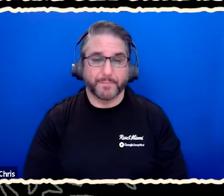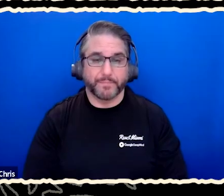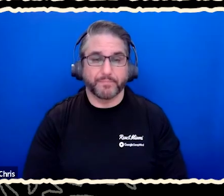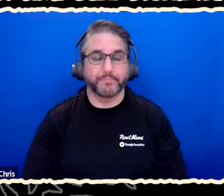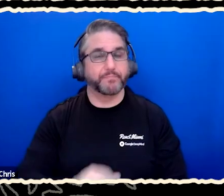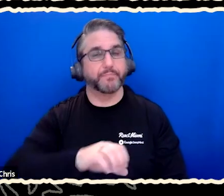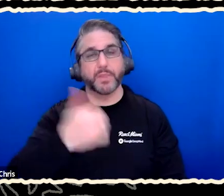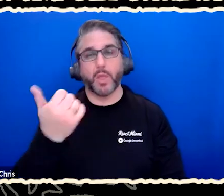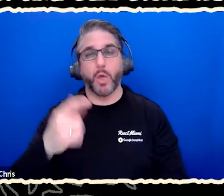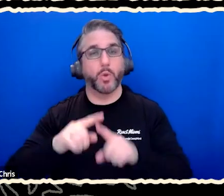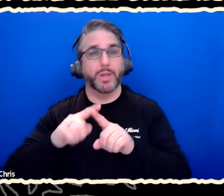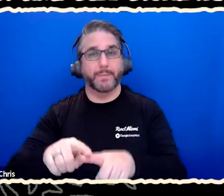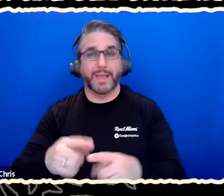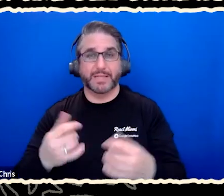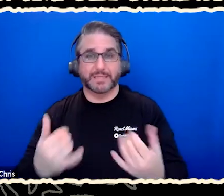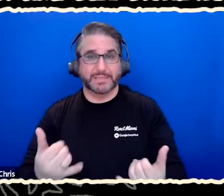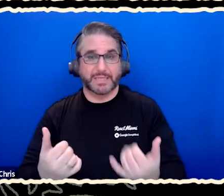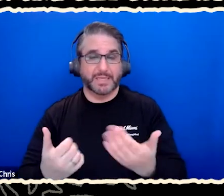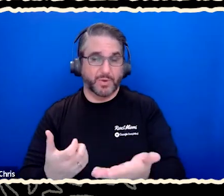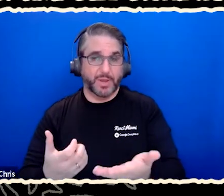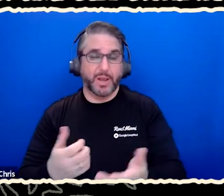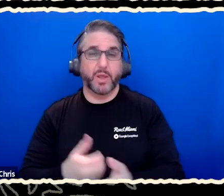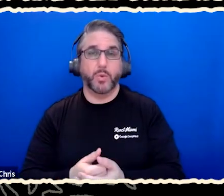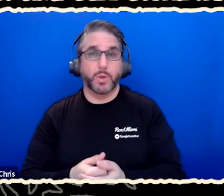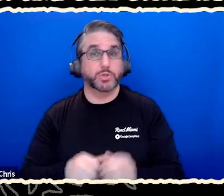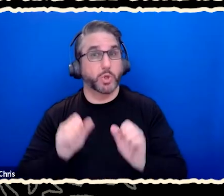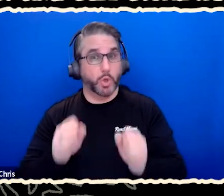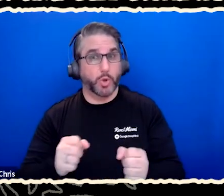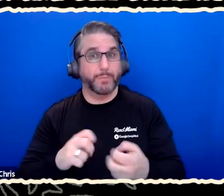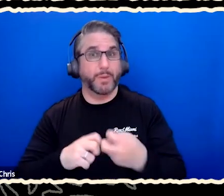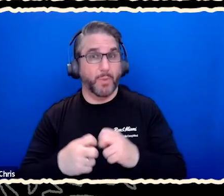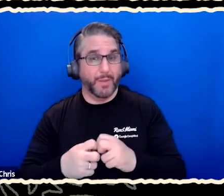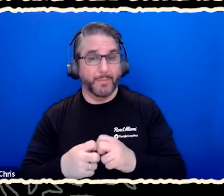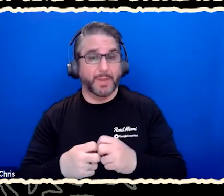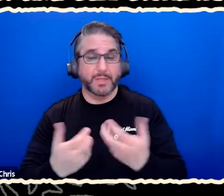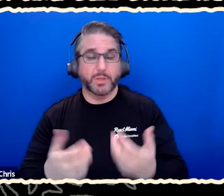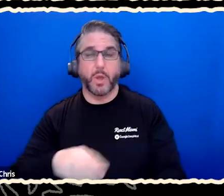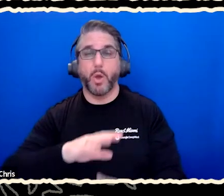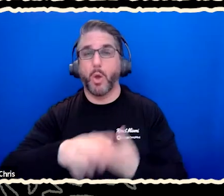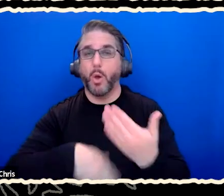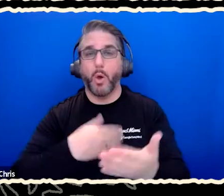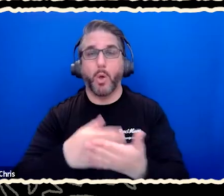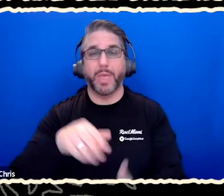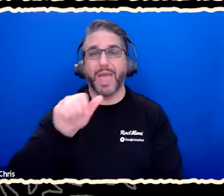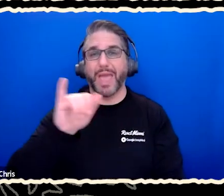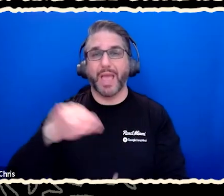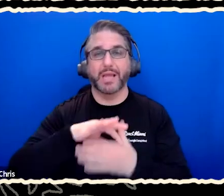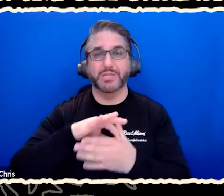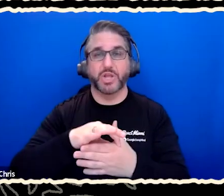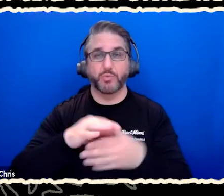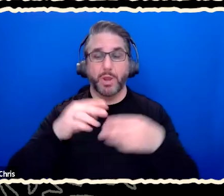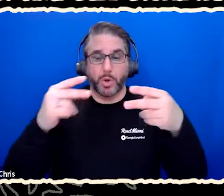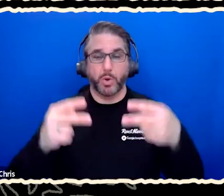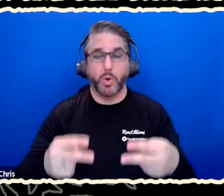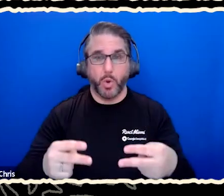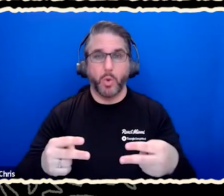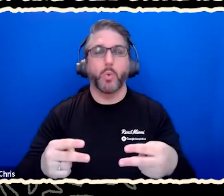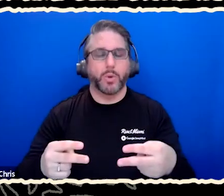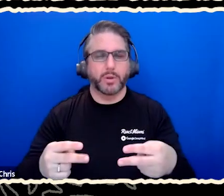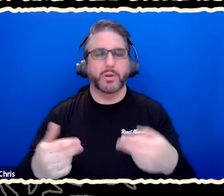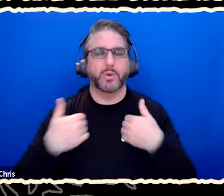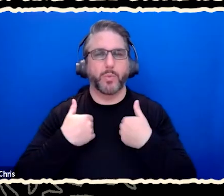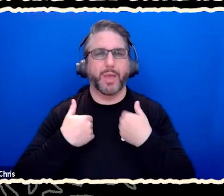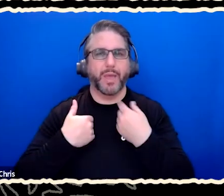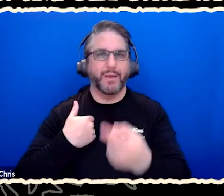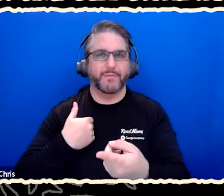Another dependency which could be a problem is all AI-generated code you have, no matter if you